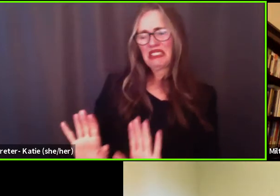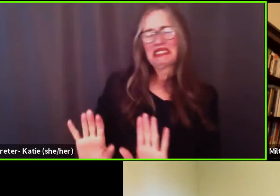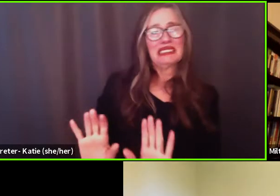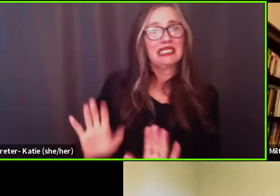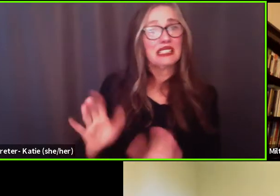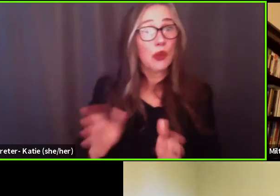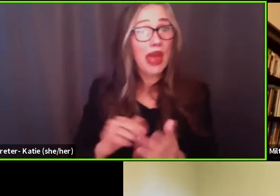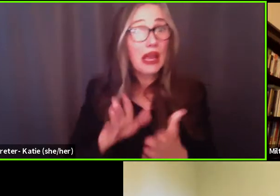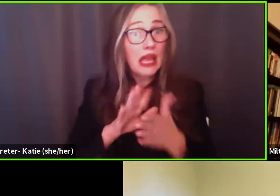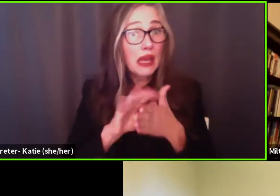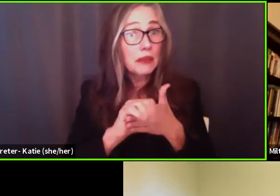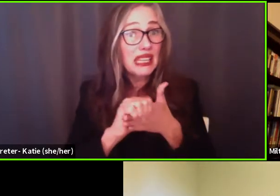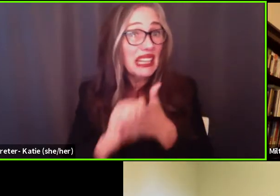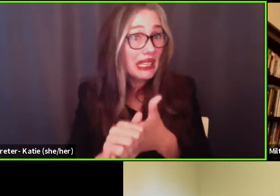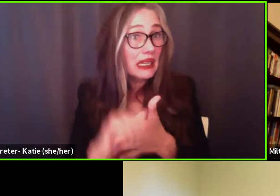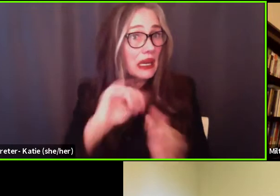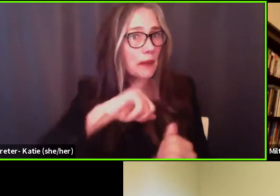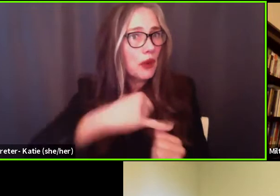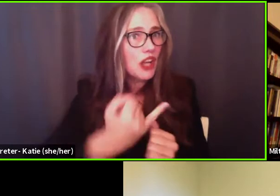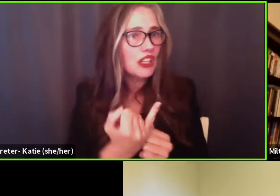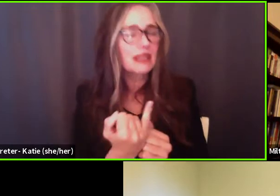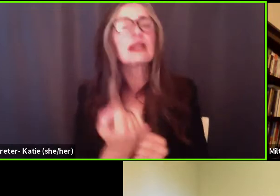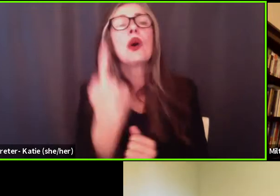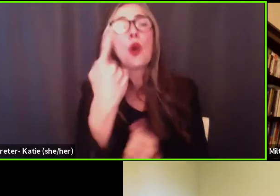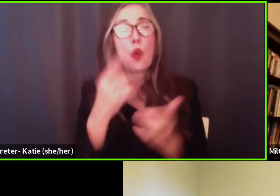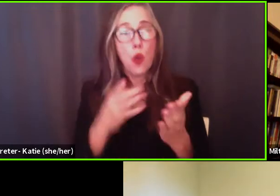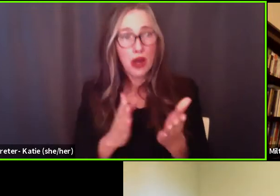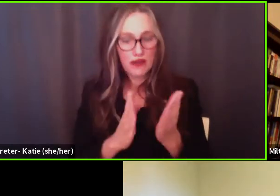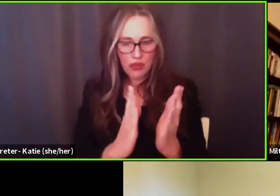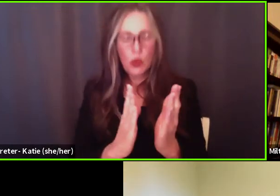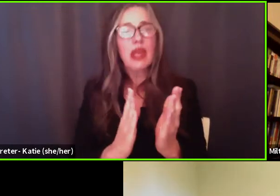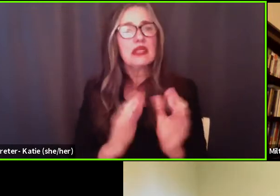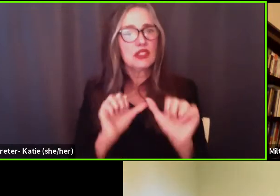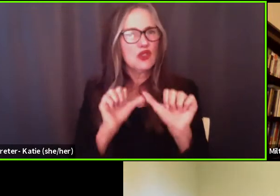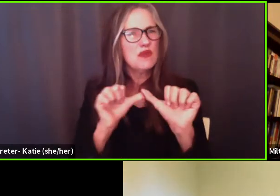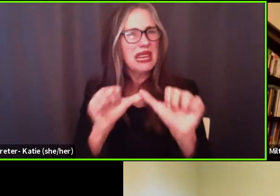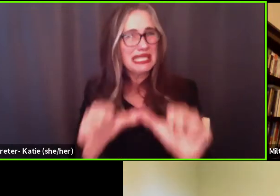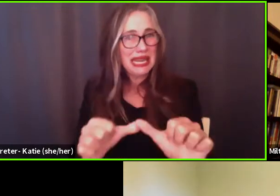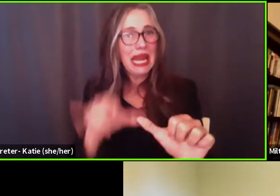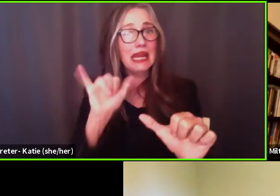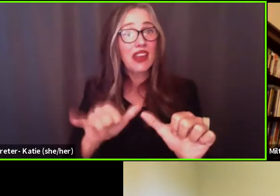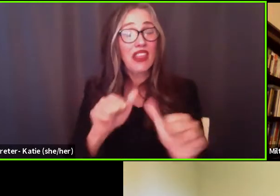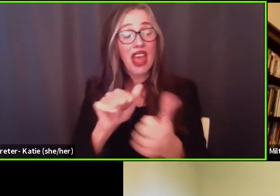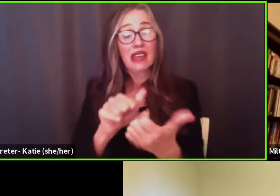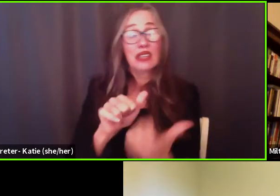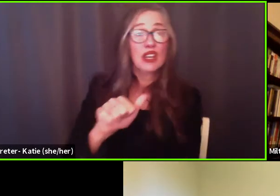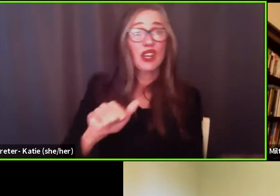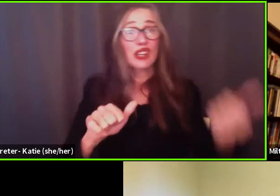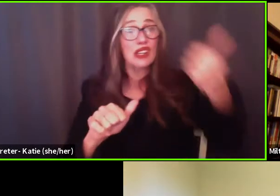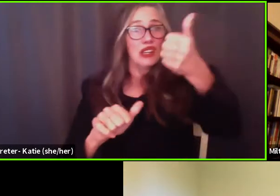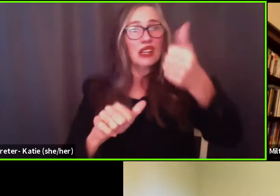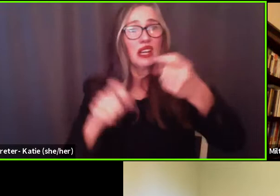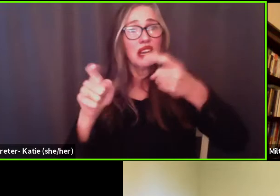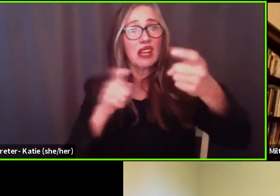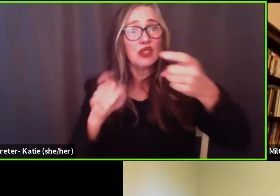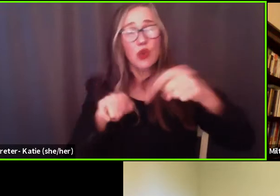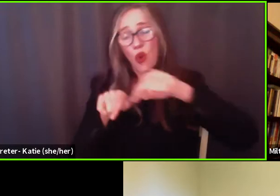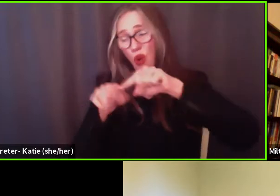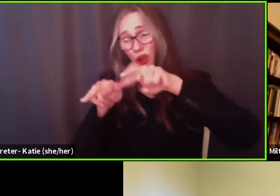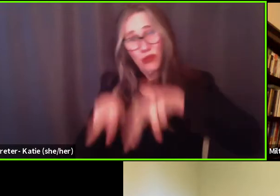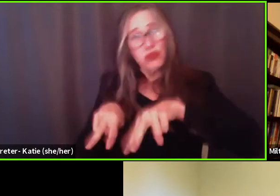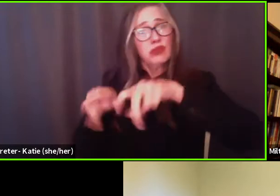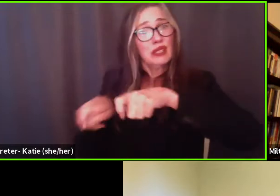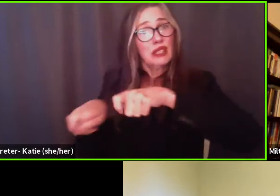the many tools and weapons that are used to maintain the status quo yeah um